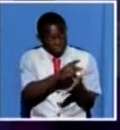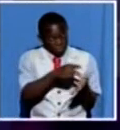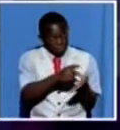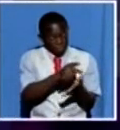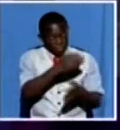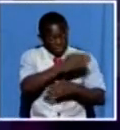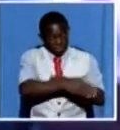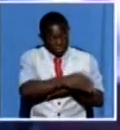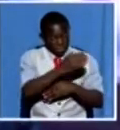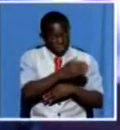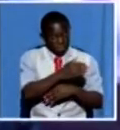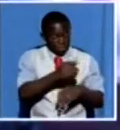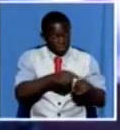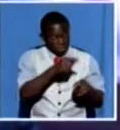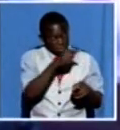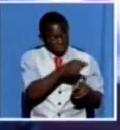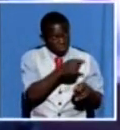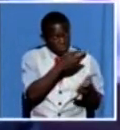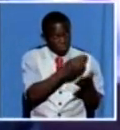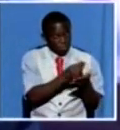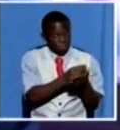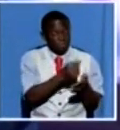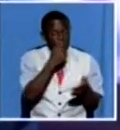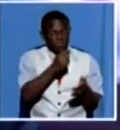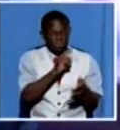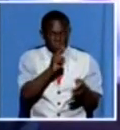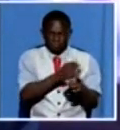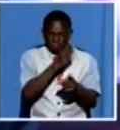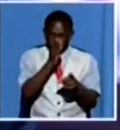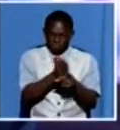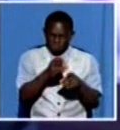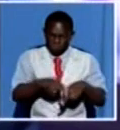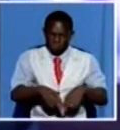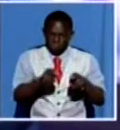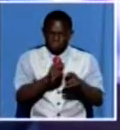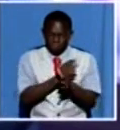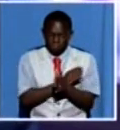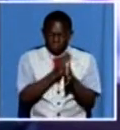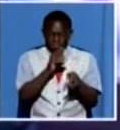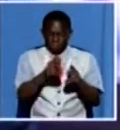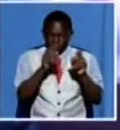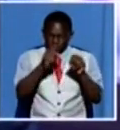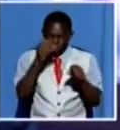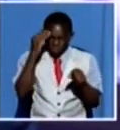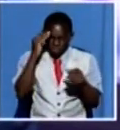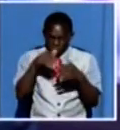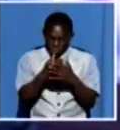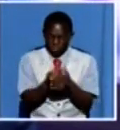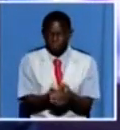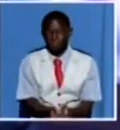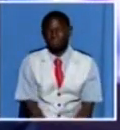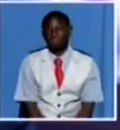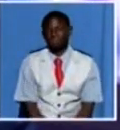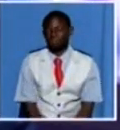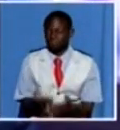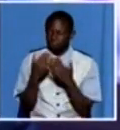for is going back to the roads and maintaining them? Thank you. And from the time we started touring in Zambia in 2013